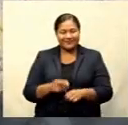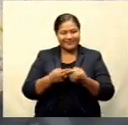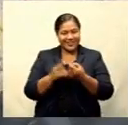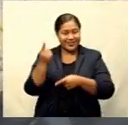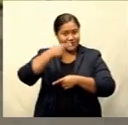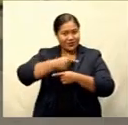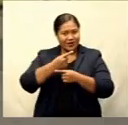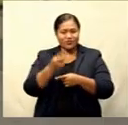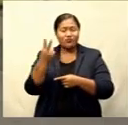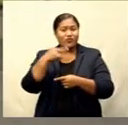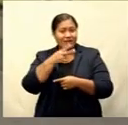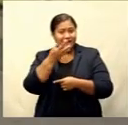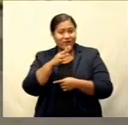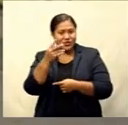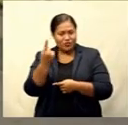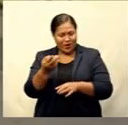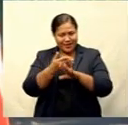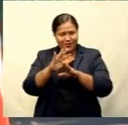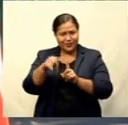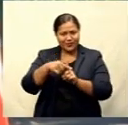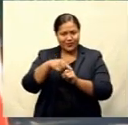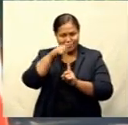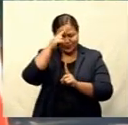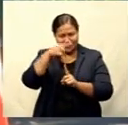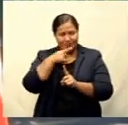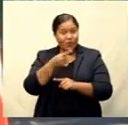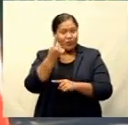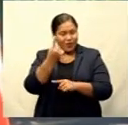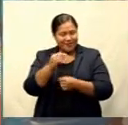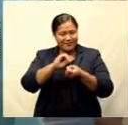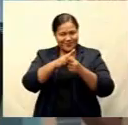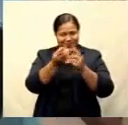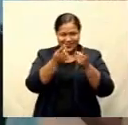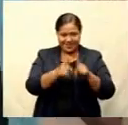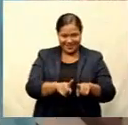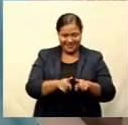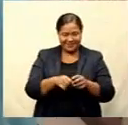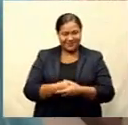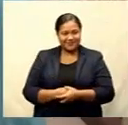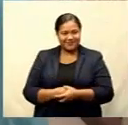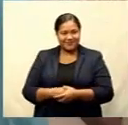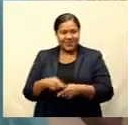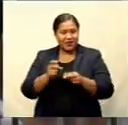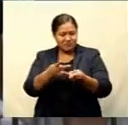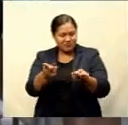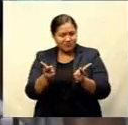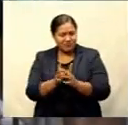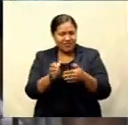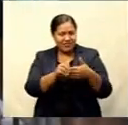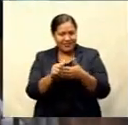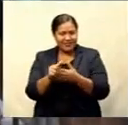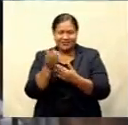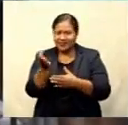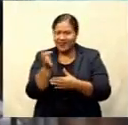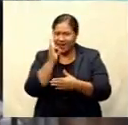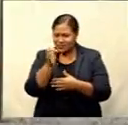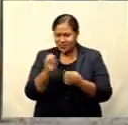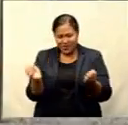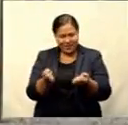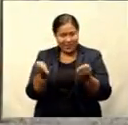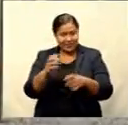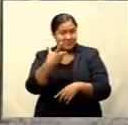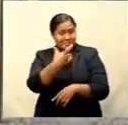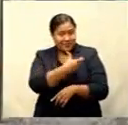In the news tonight, 241 new infections with 1 COVID death. Provincial leaders urge to encourage vaccination.